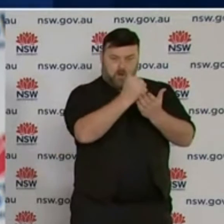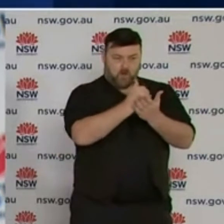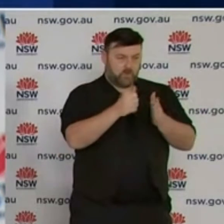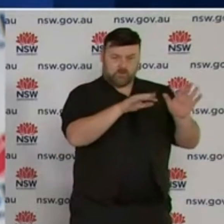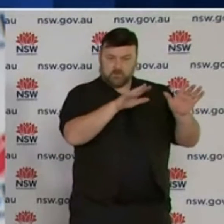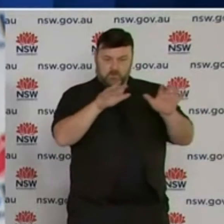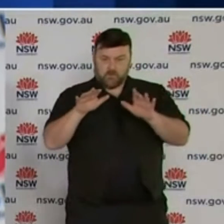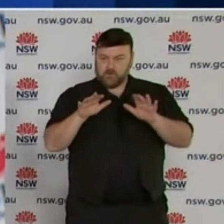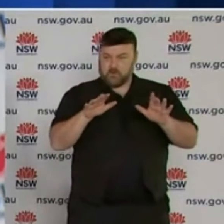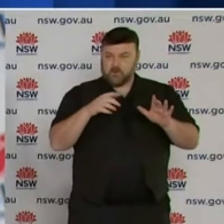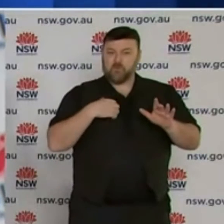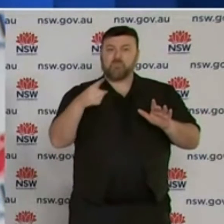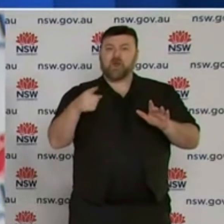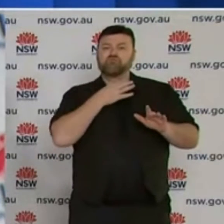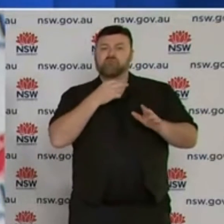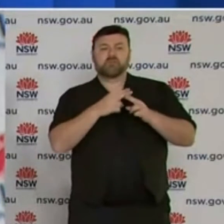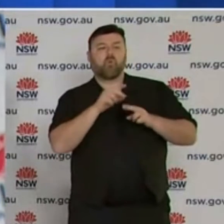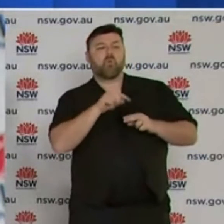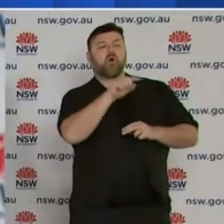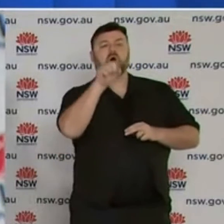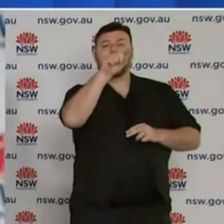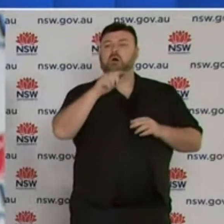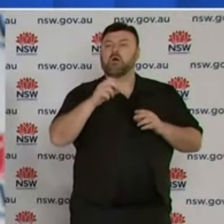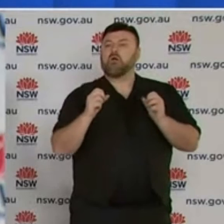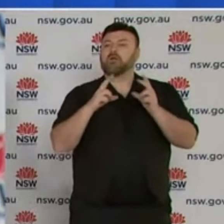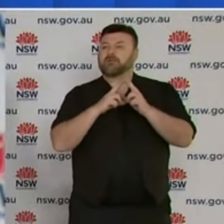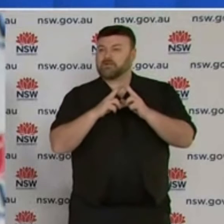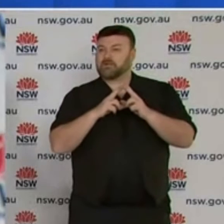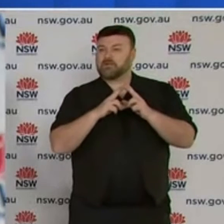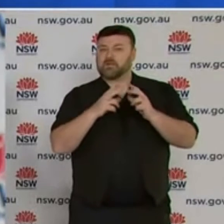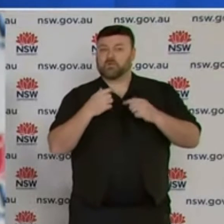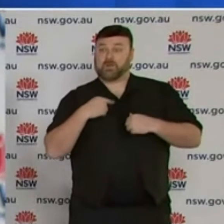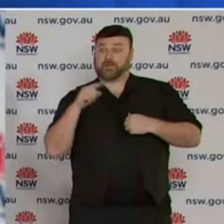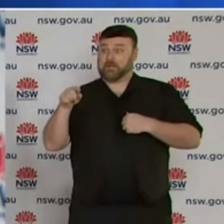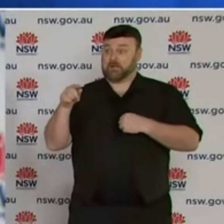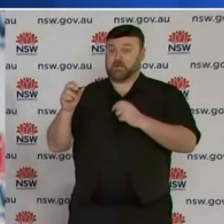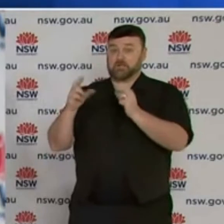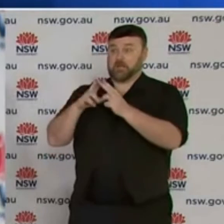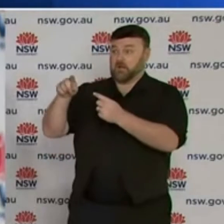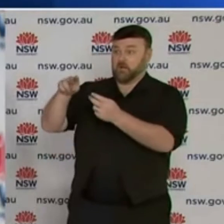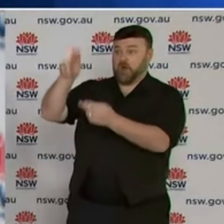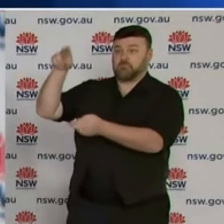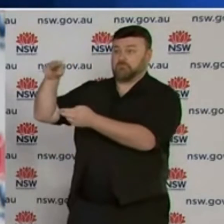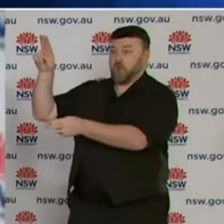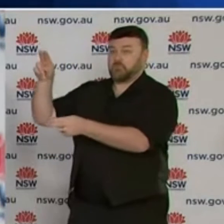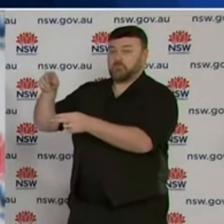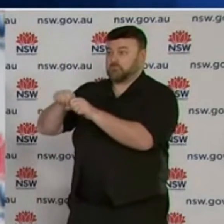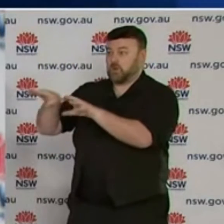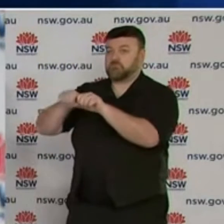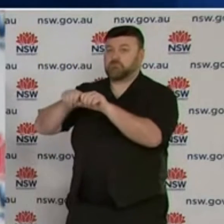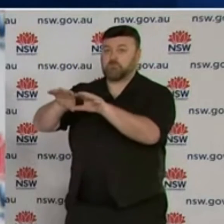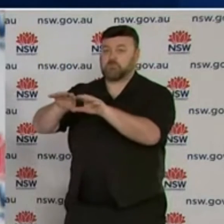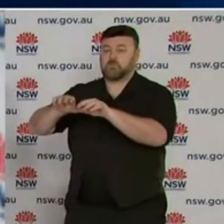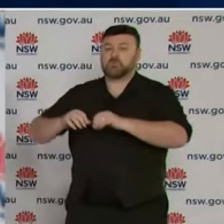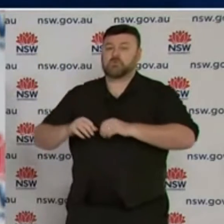posed to other parts of Sydney, and given that, in fact, other parts of Sydney we're seeing some number of cases increasing and those areas of concern declining,